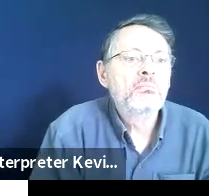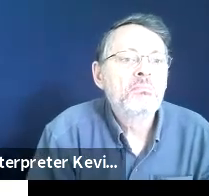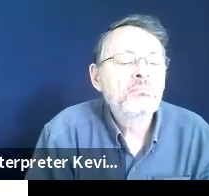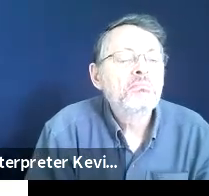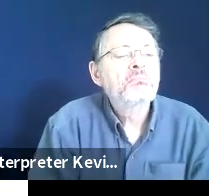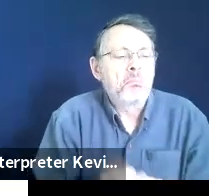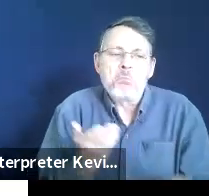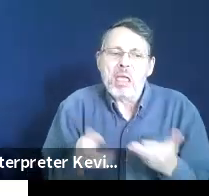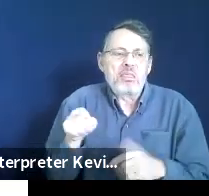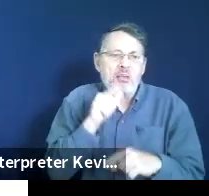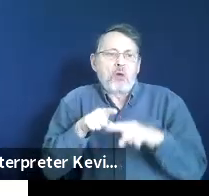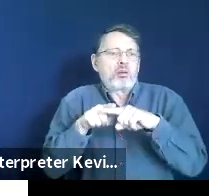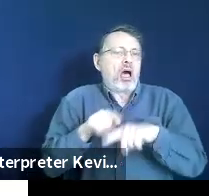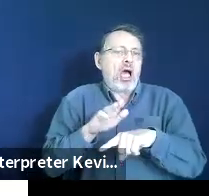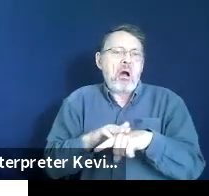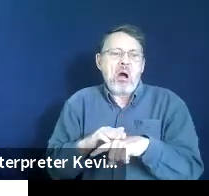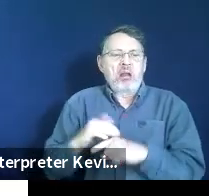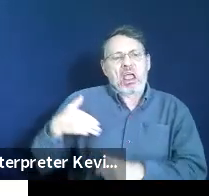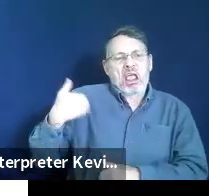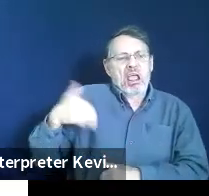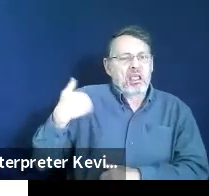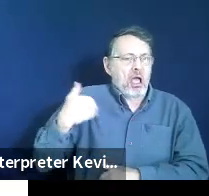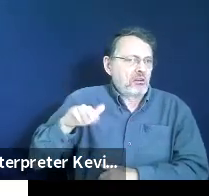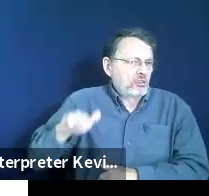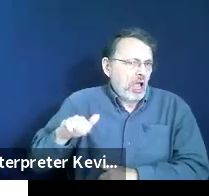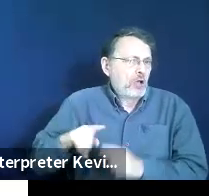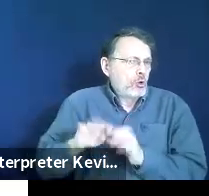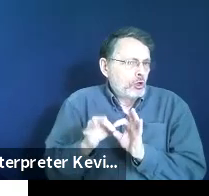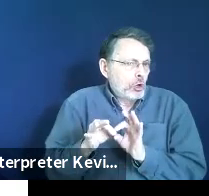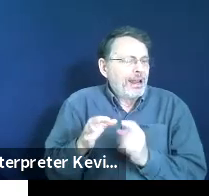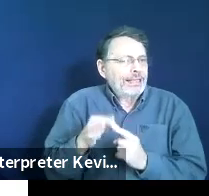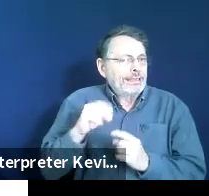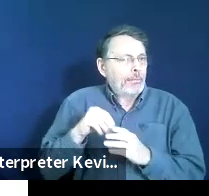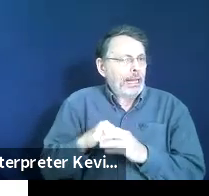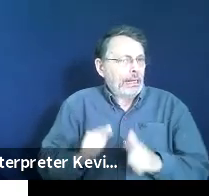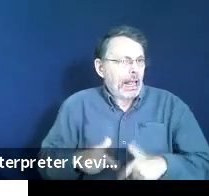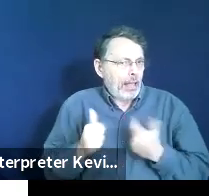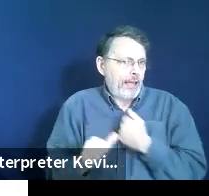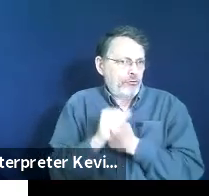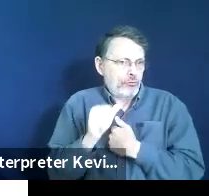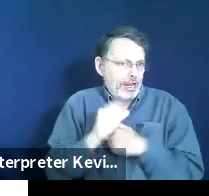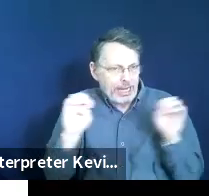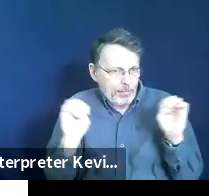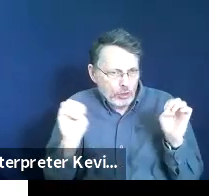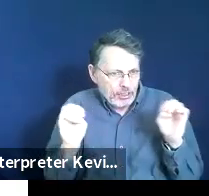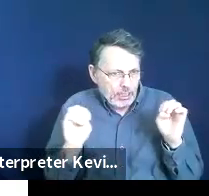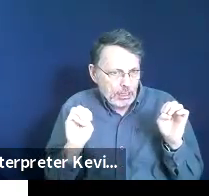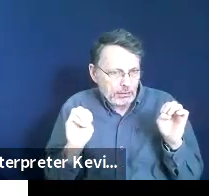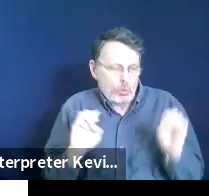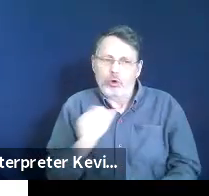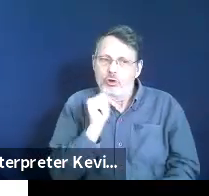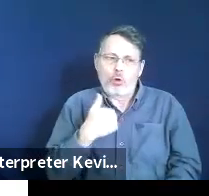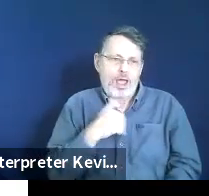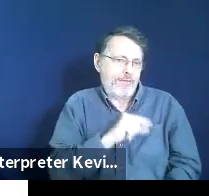rely on a minor child to interpret except in a life-threatening emergency where there is not